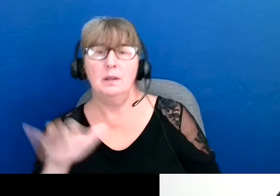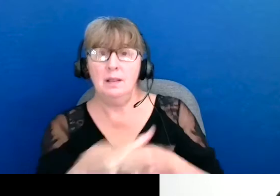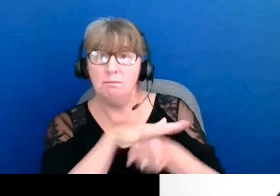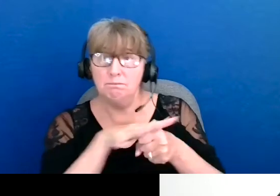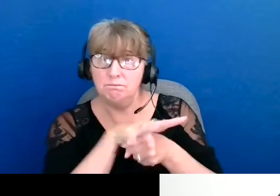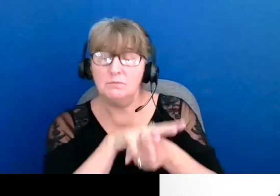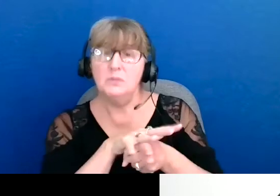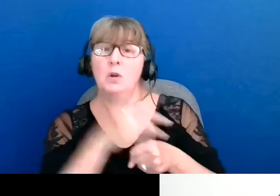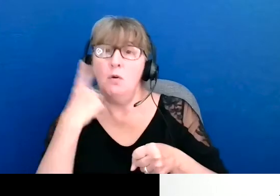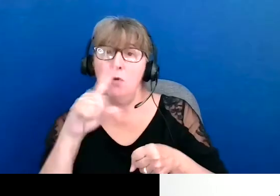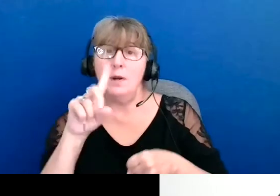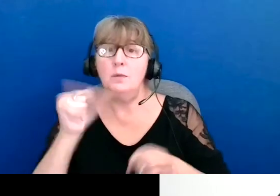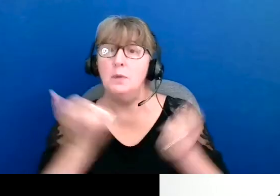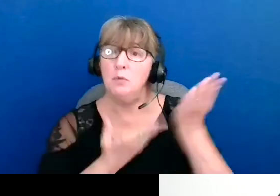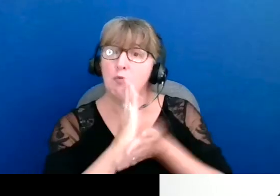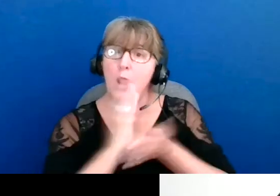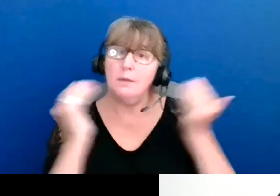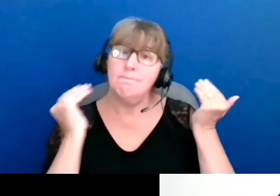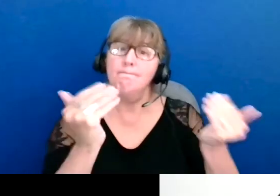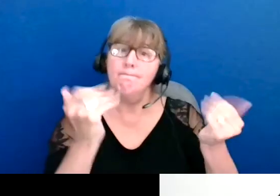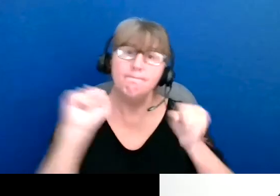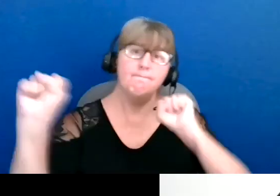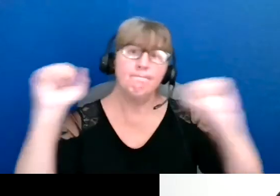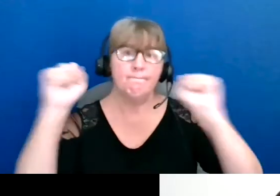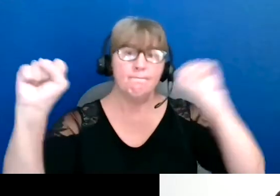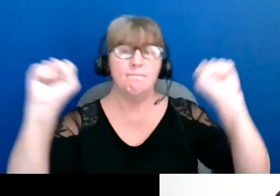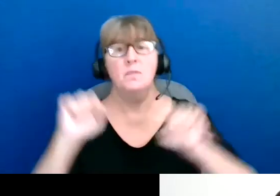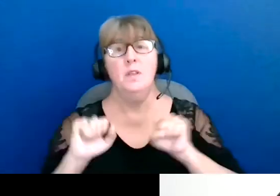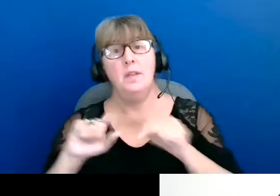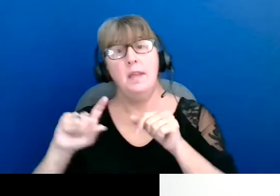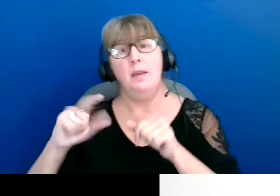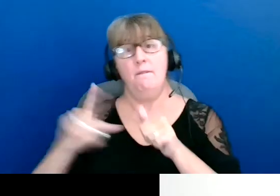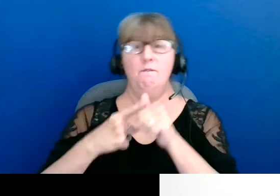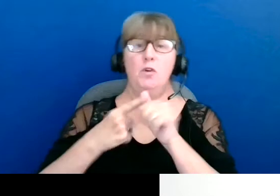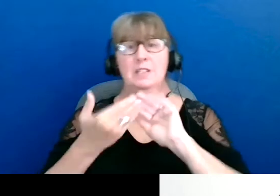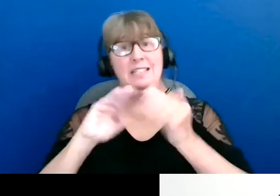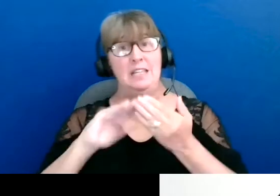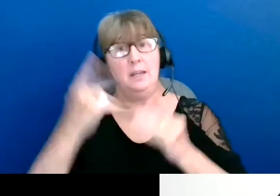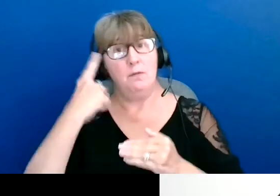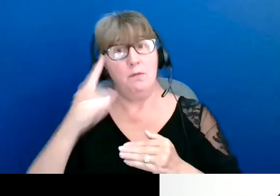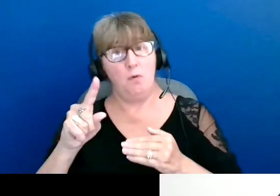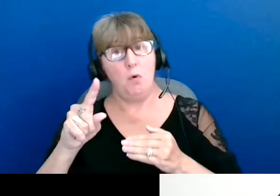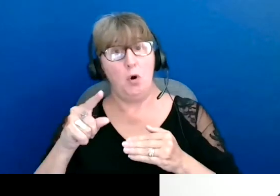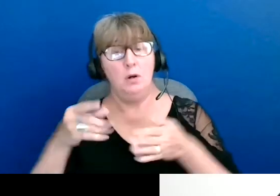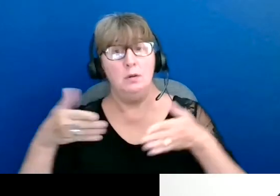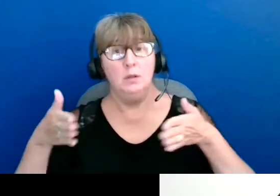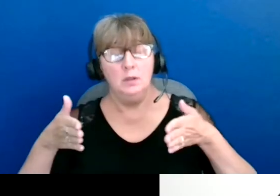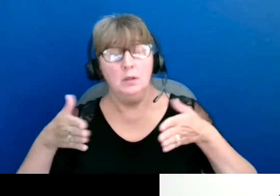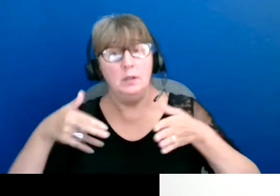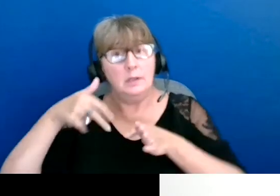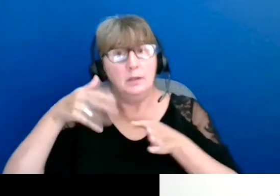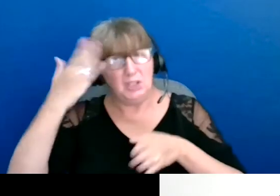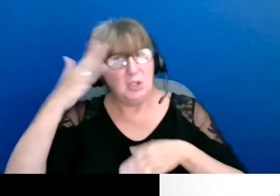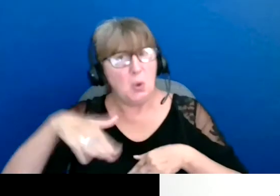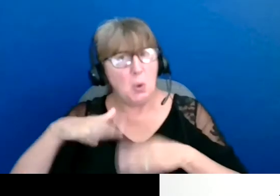movement. Berkeley was one of the first cities to have curb cuts. Curb cuts are the ramps at the end of sidewalks